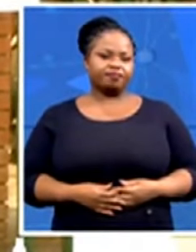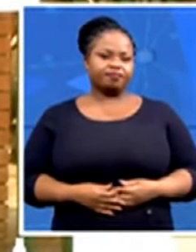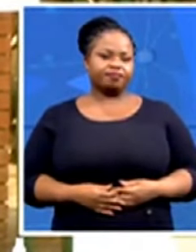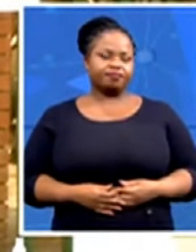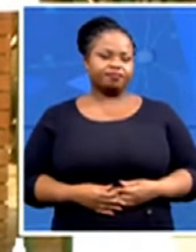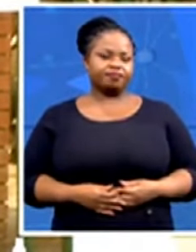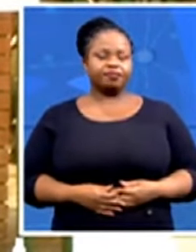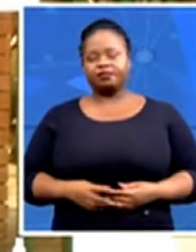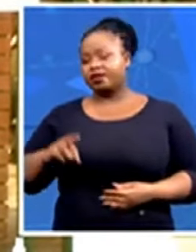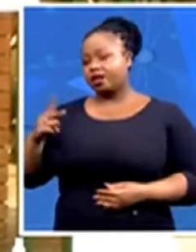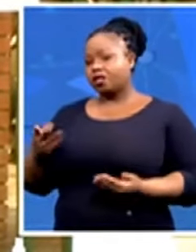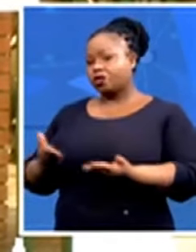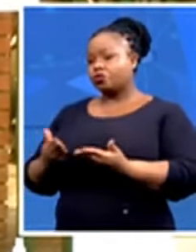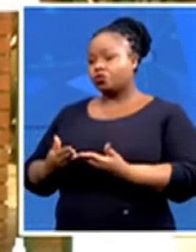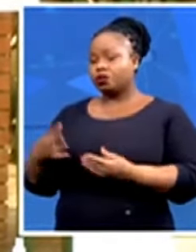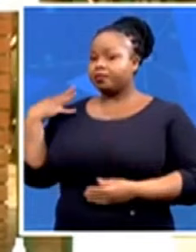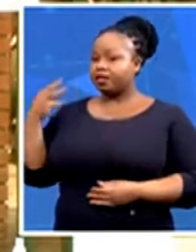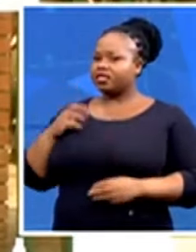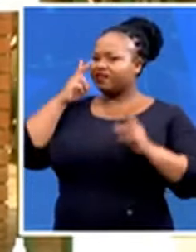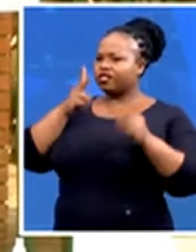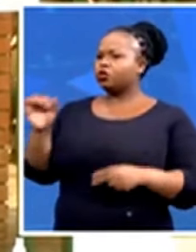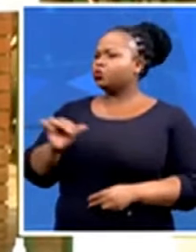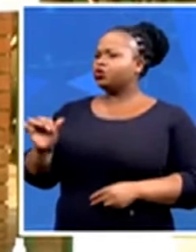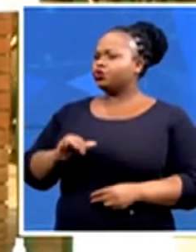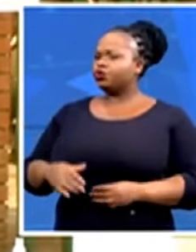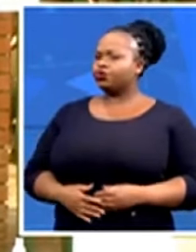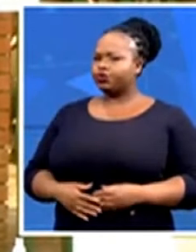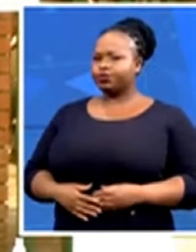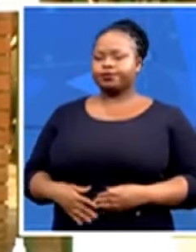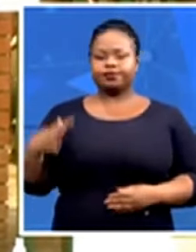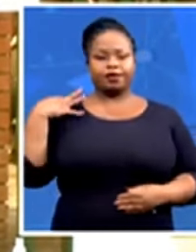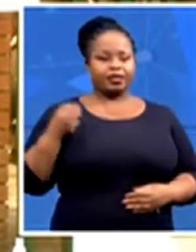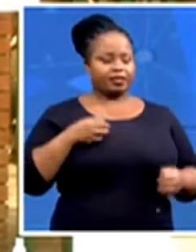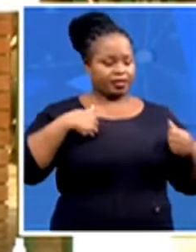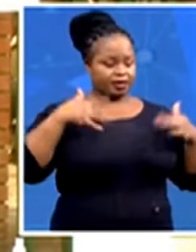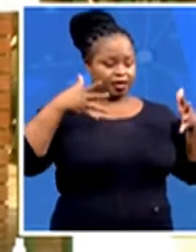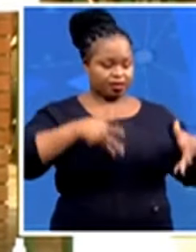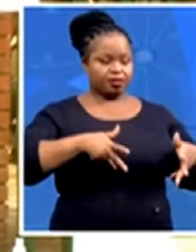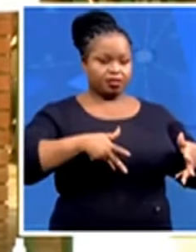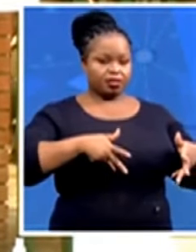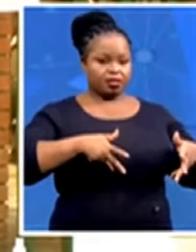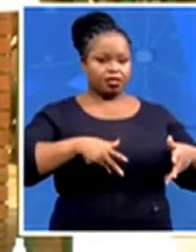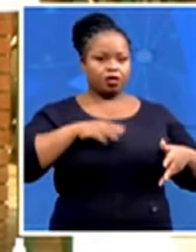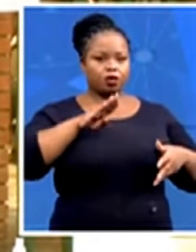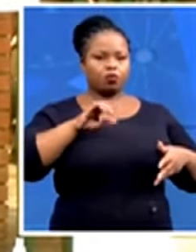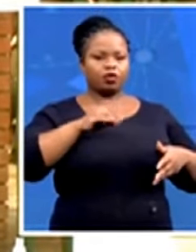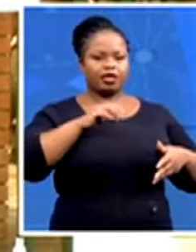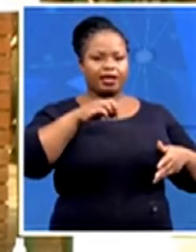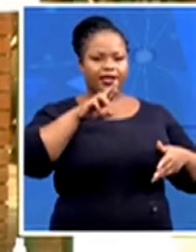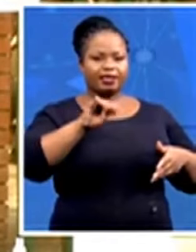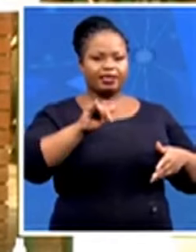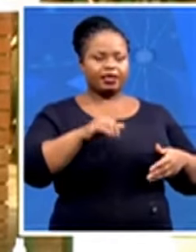minister? The minister from this school where we are, which is Butleha, the primary school, will be visiting two special